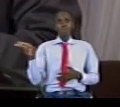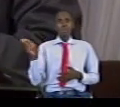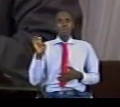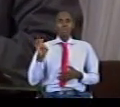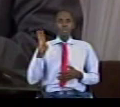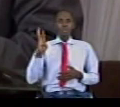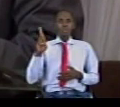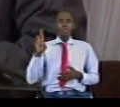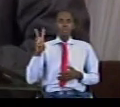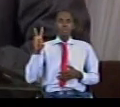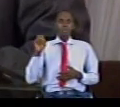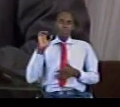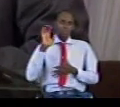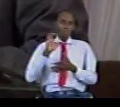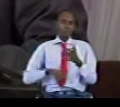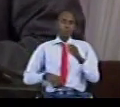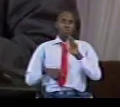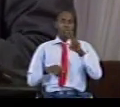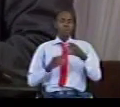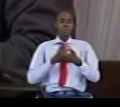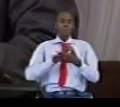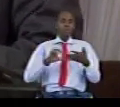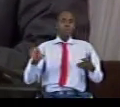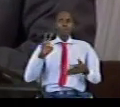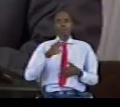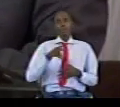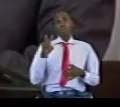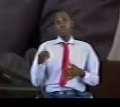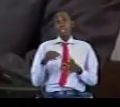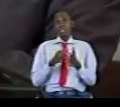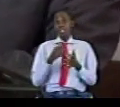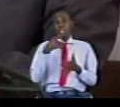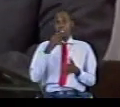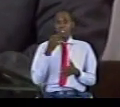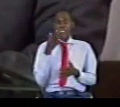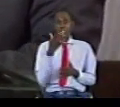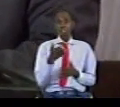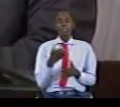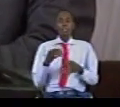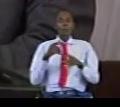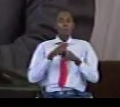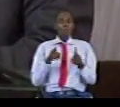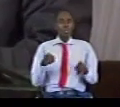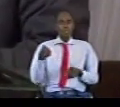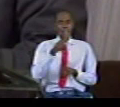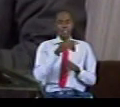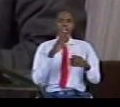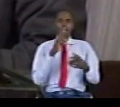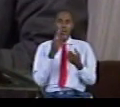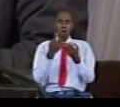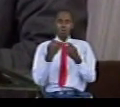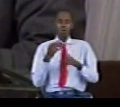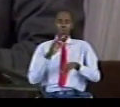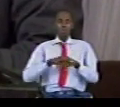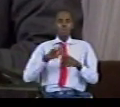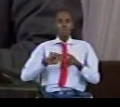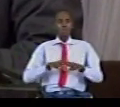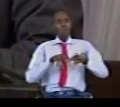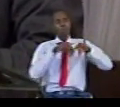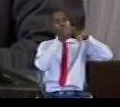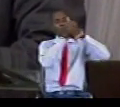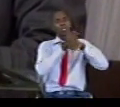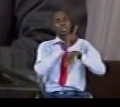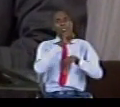12, reading from verse 22. It says in verse 22, but ye are come unto Mount Zion, and unto